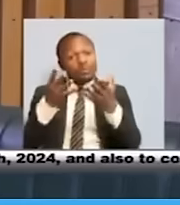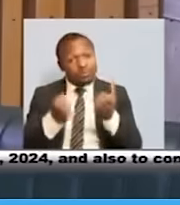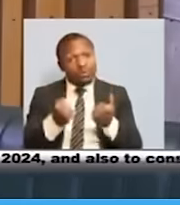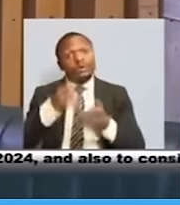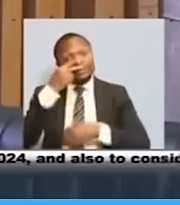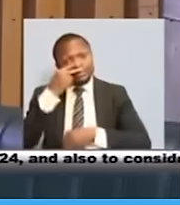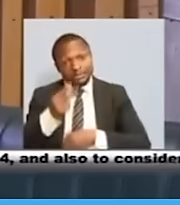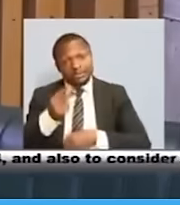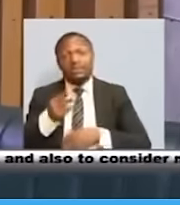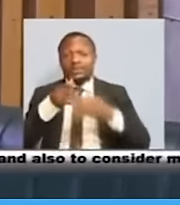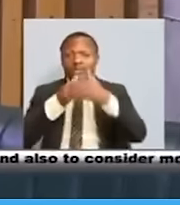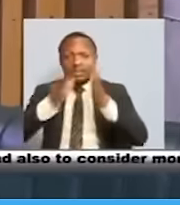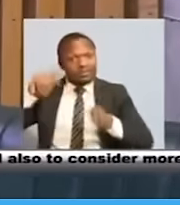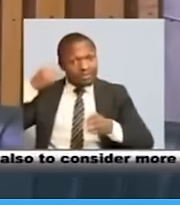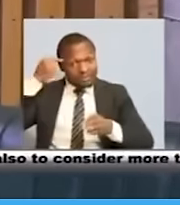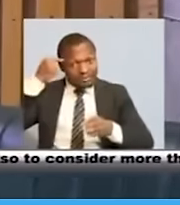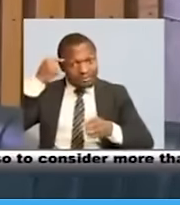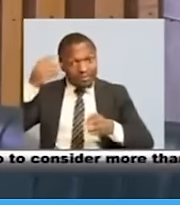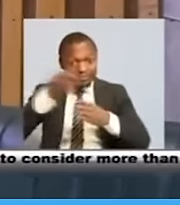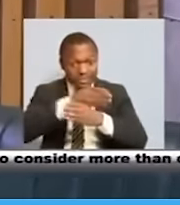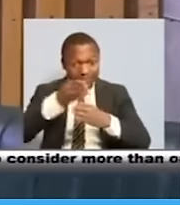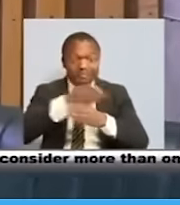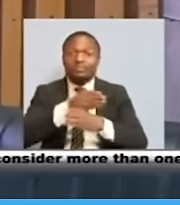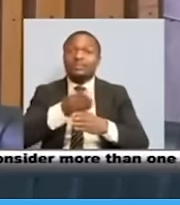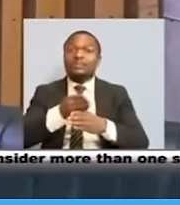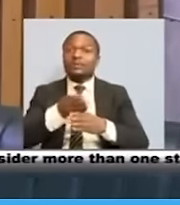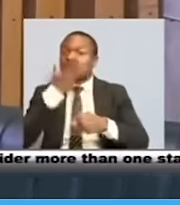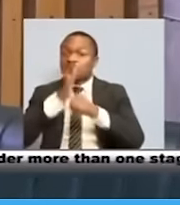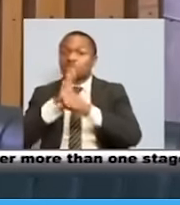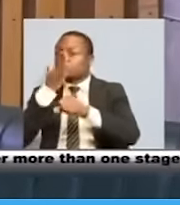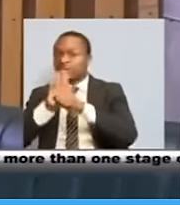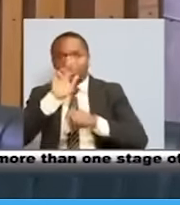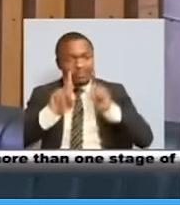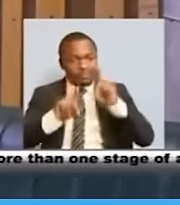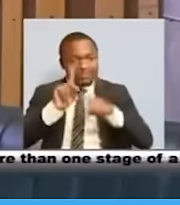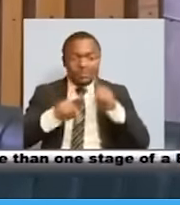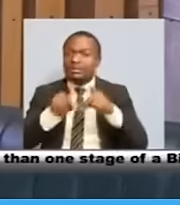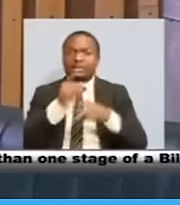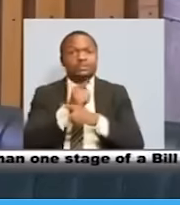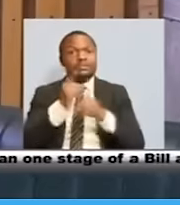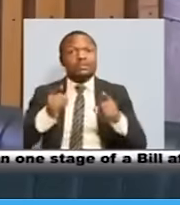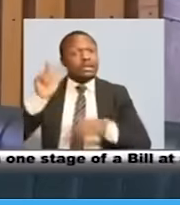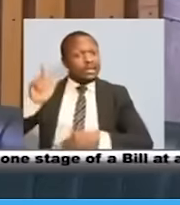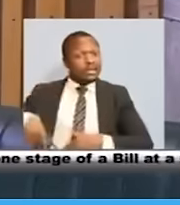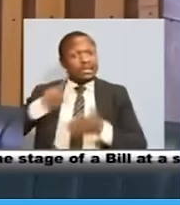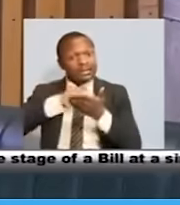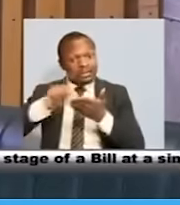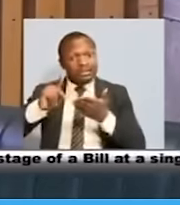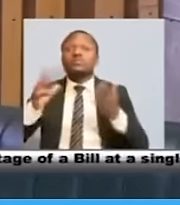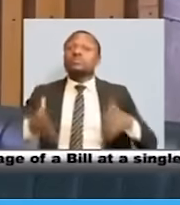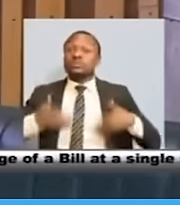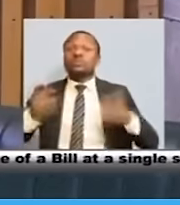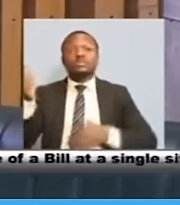see the lead of government business assure people that just as last week she was very happy,